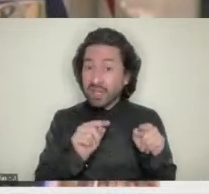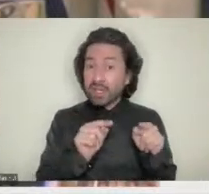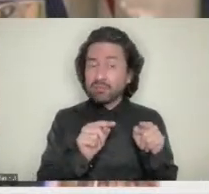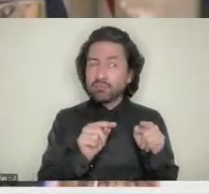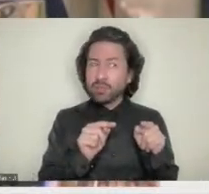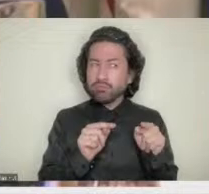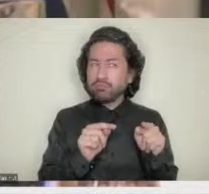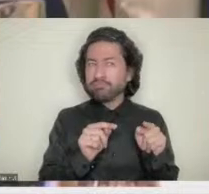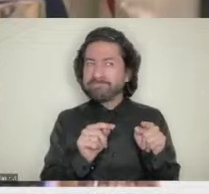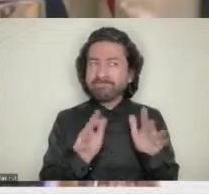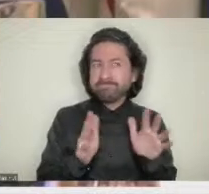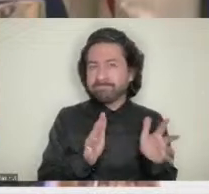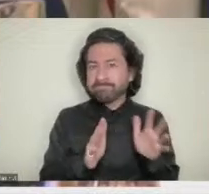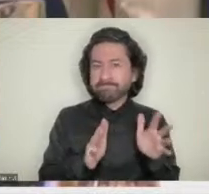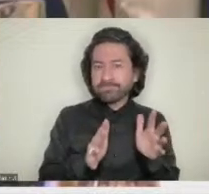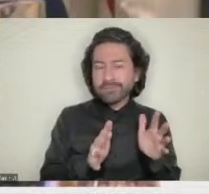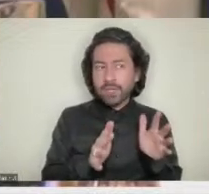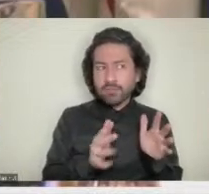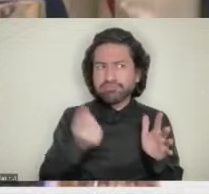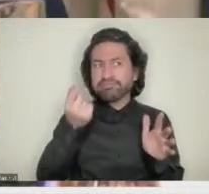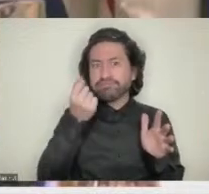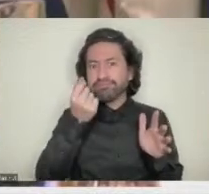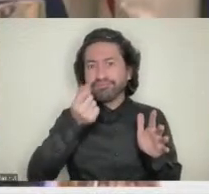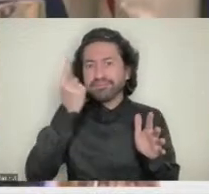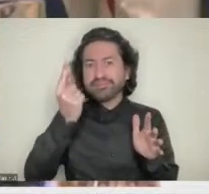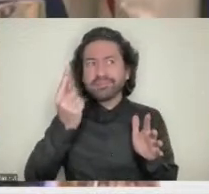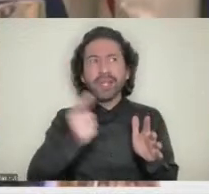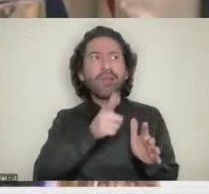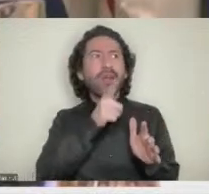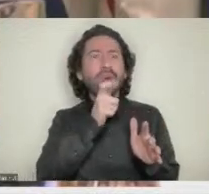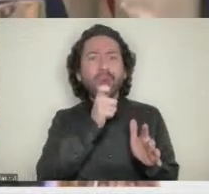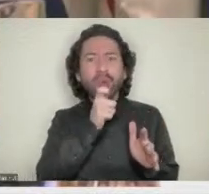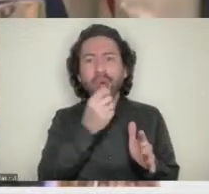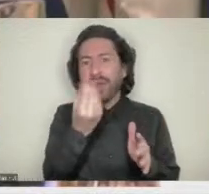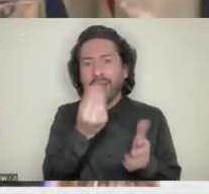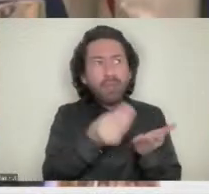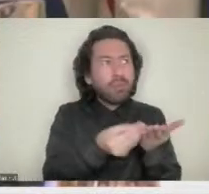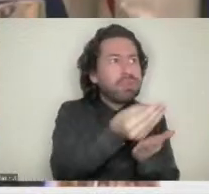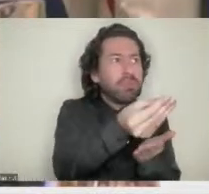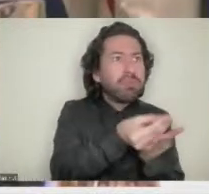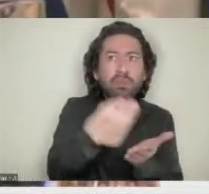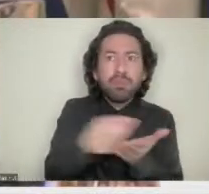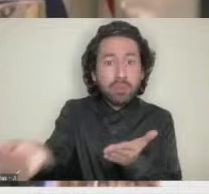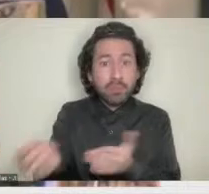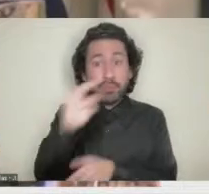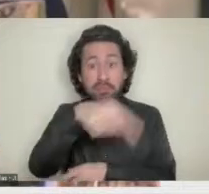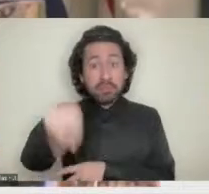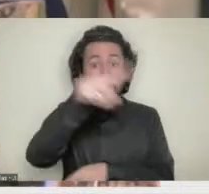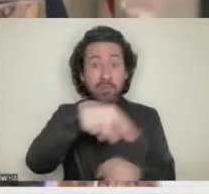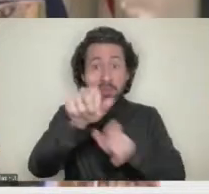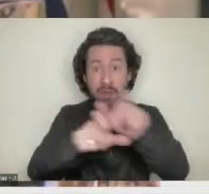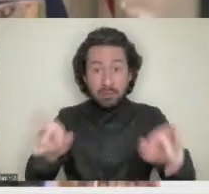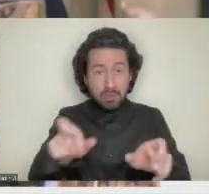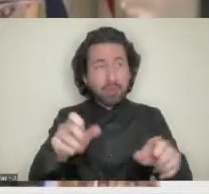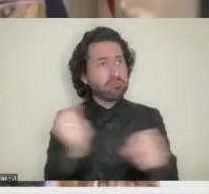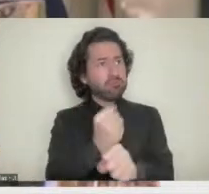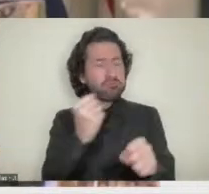that explains in some way, the coverage of the economically active